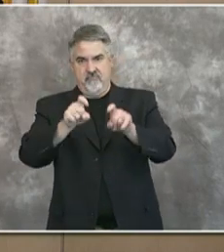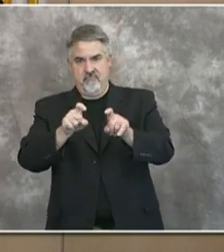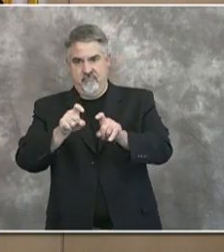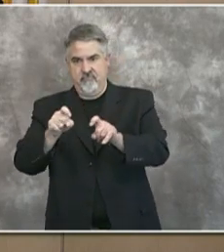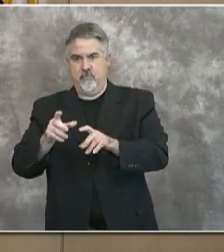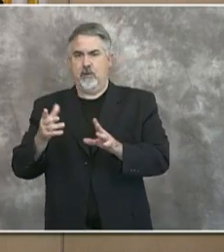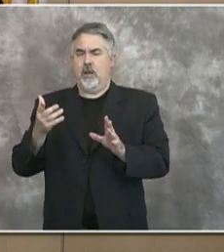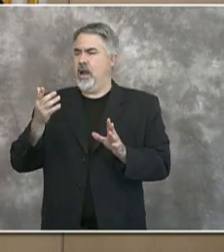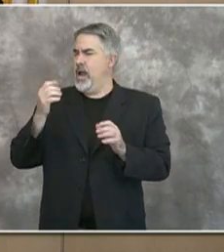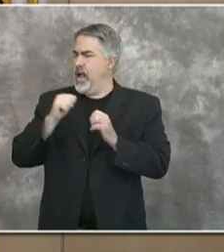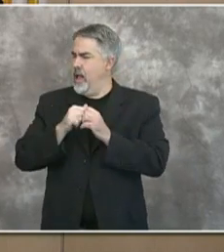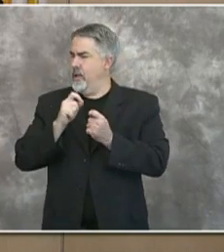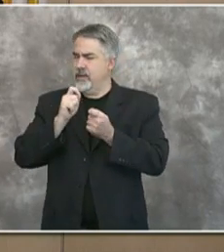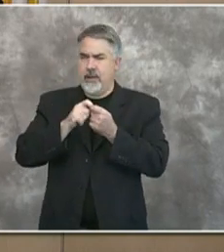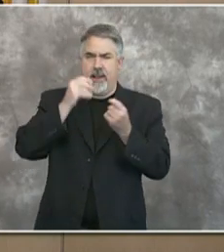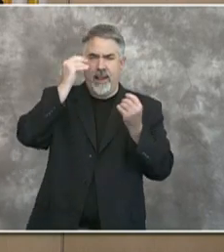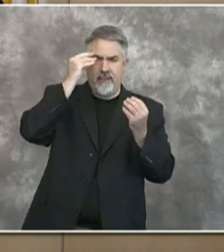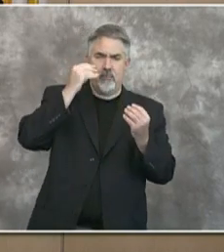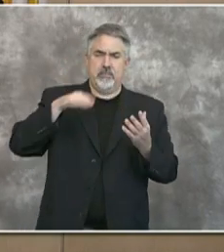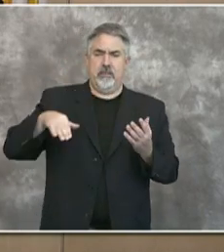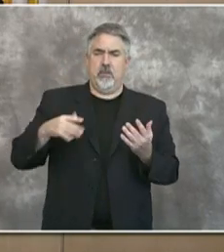in Mission Valley. Thank you.